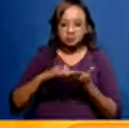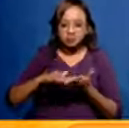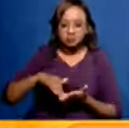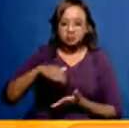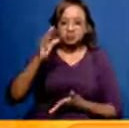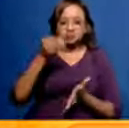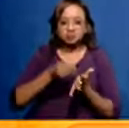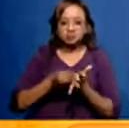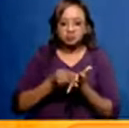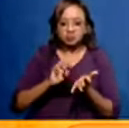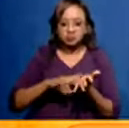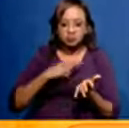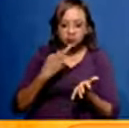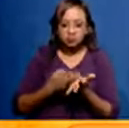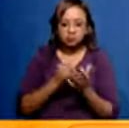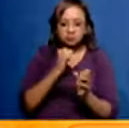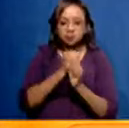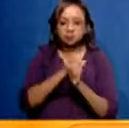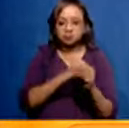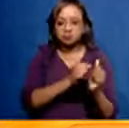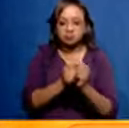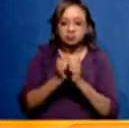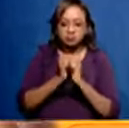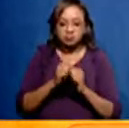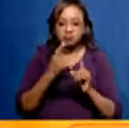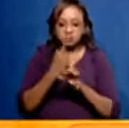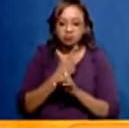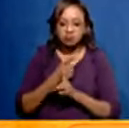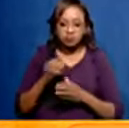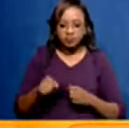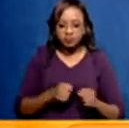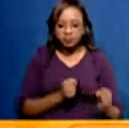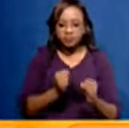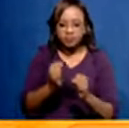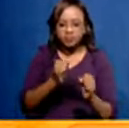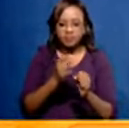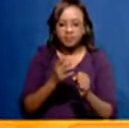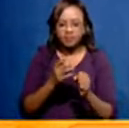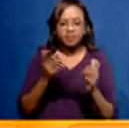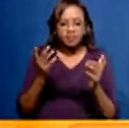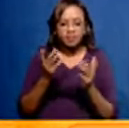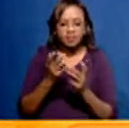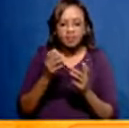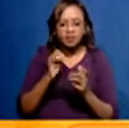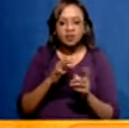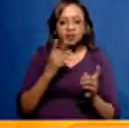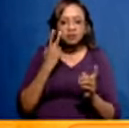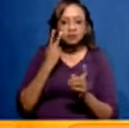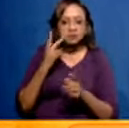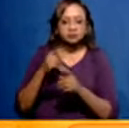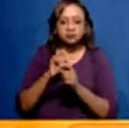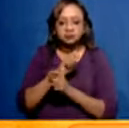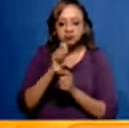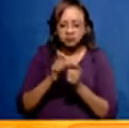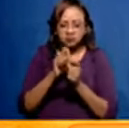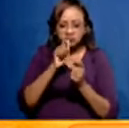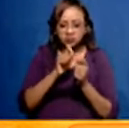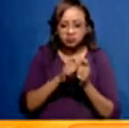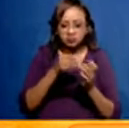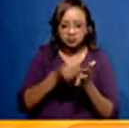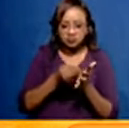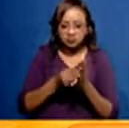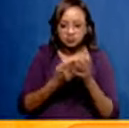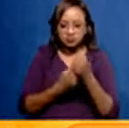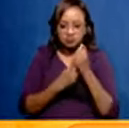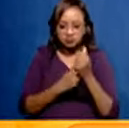table, work together on sort of strategies where particular financial partners can be brought to the table, because that will